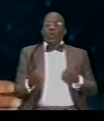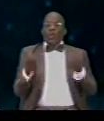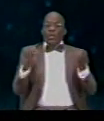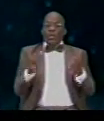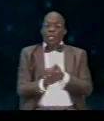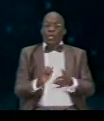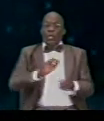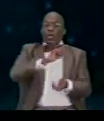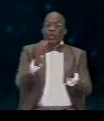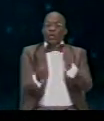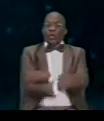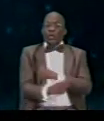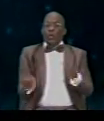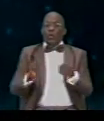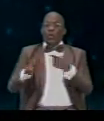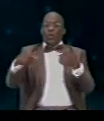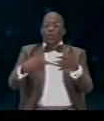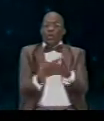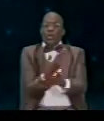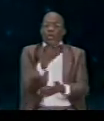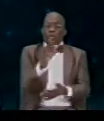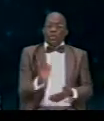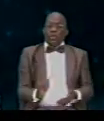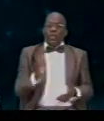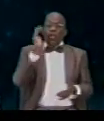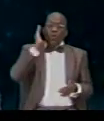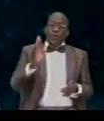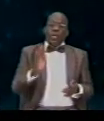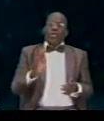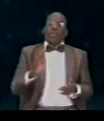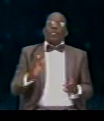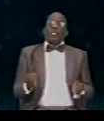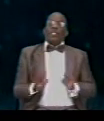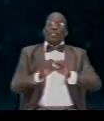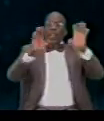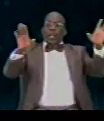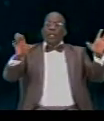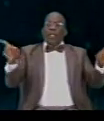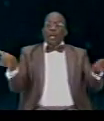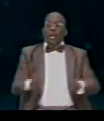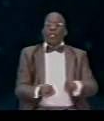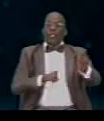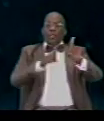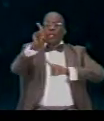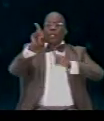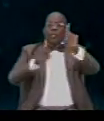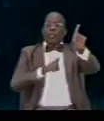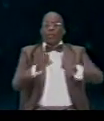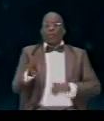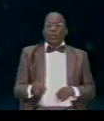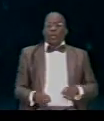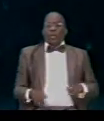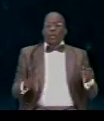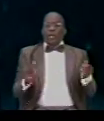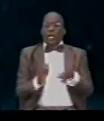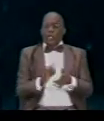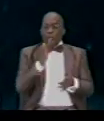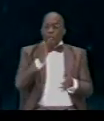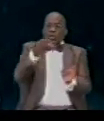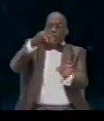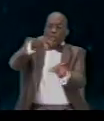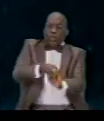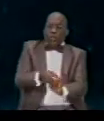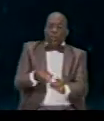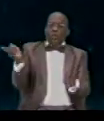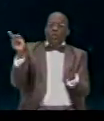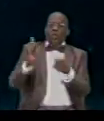righteousness, who will be shining like stars in heaven. That's what we mean by induction into the Hall